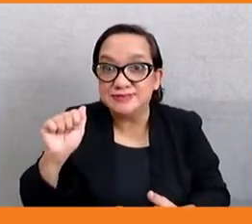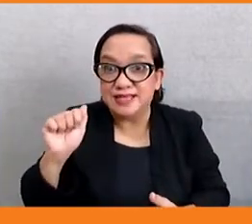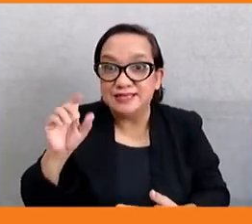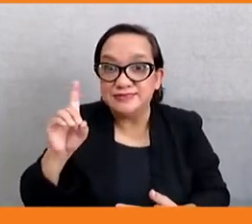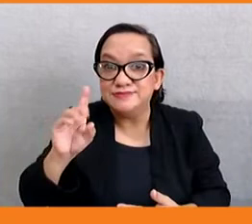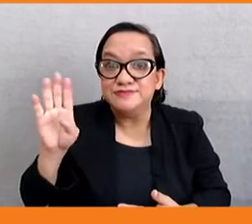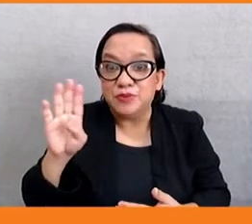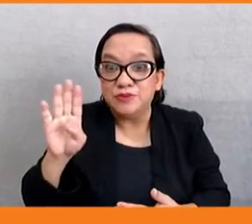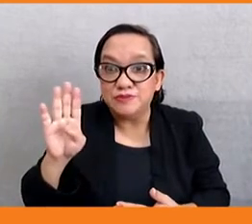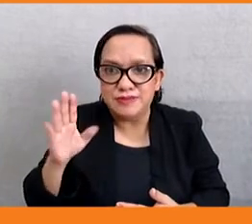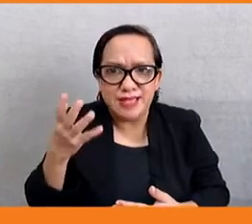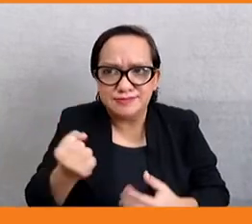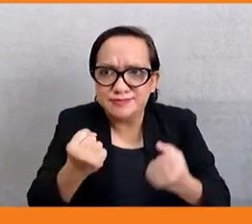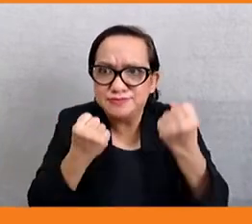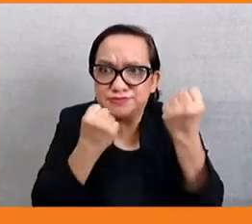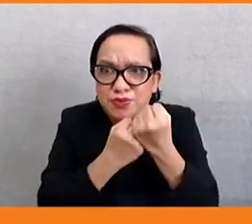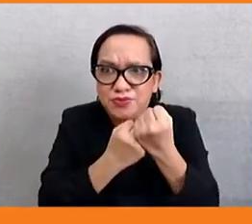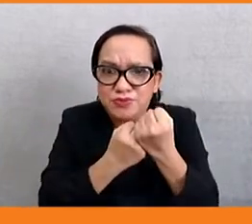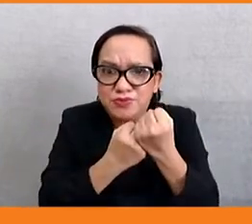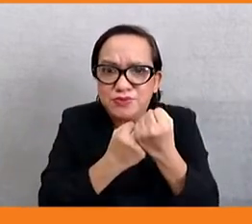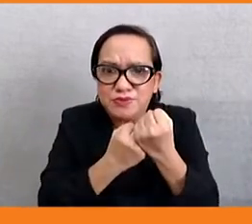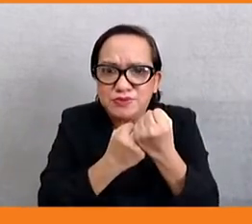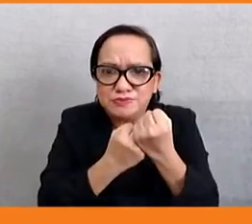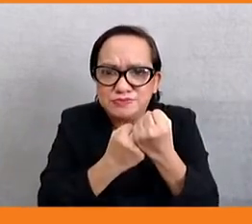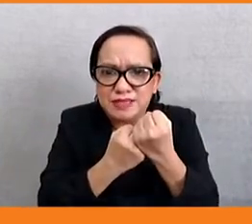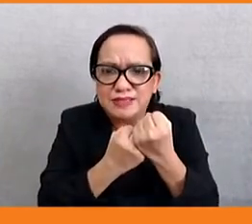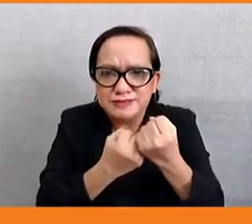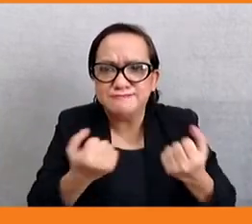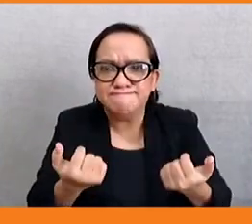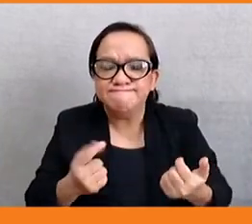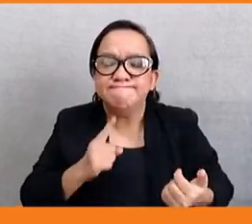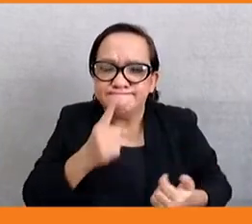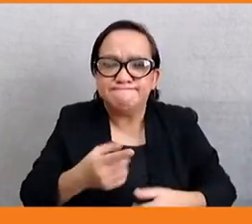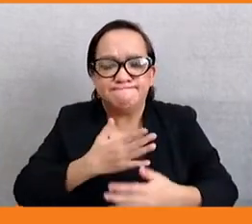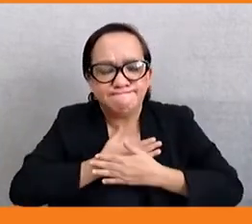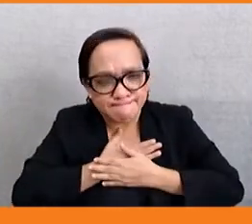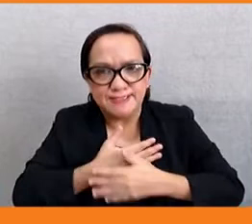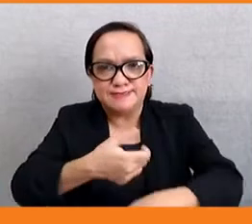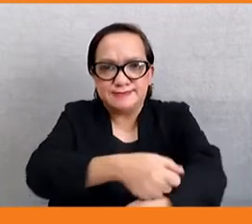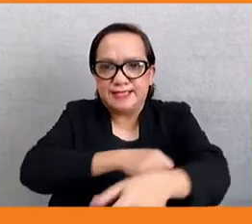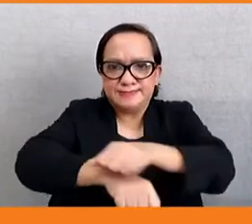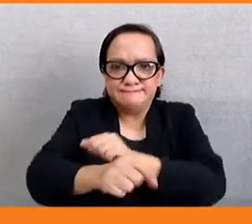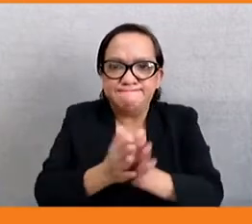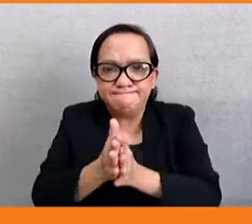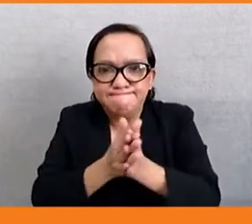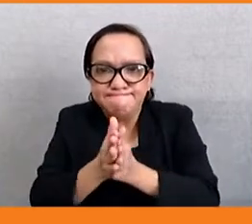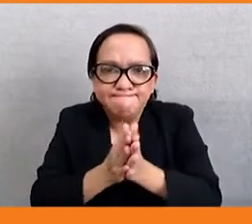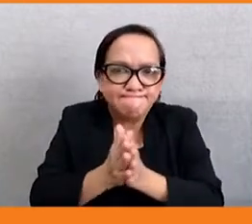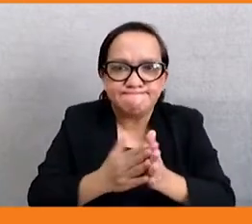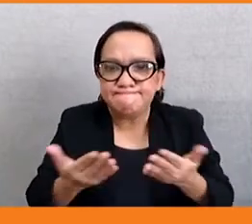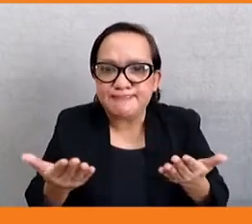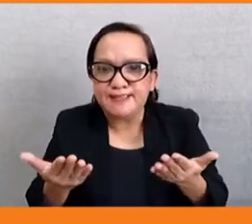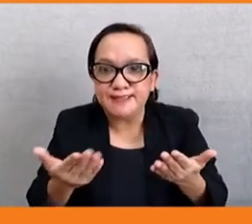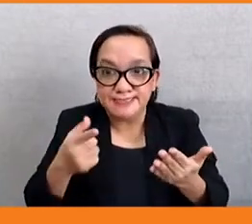of digitalization efforts, including a couple of things. First, digitalization of traditional